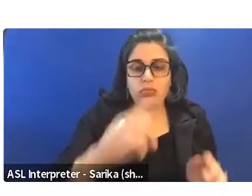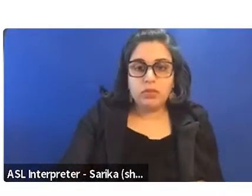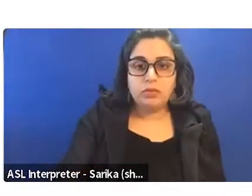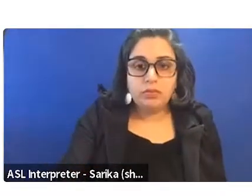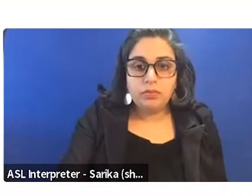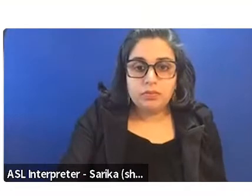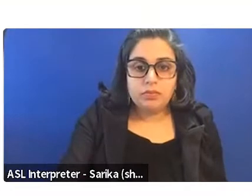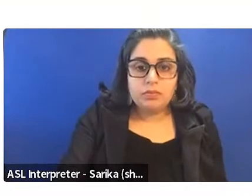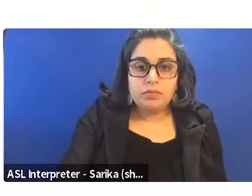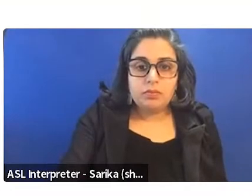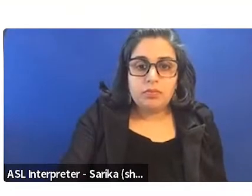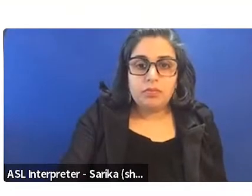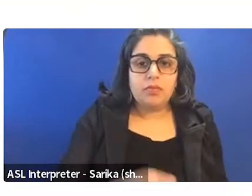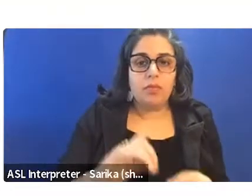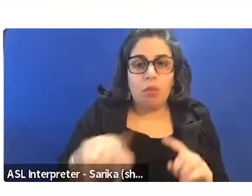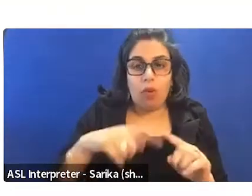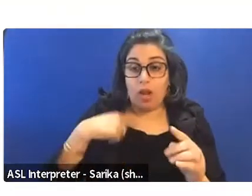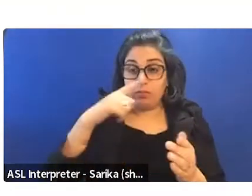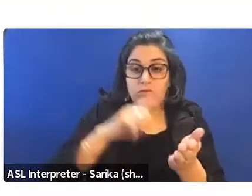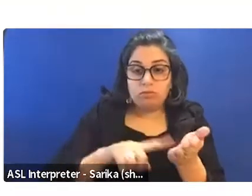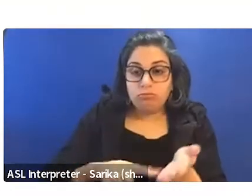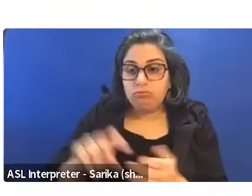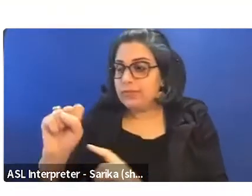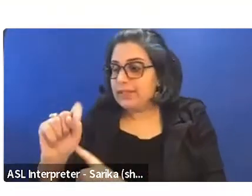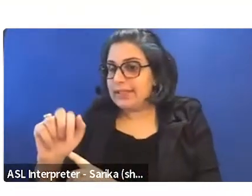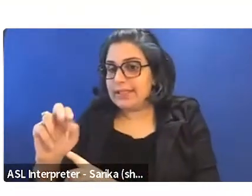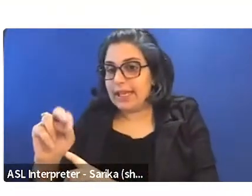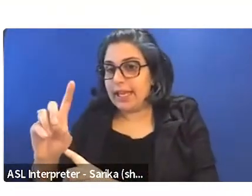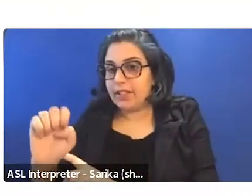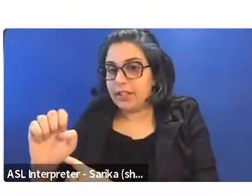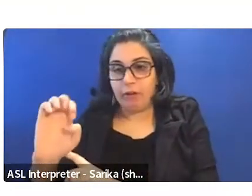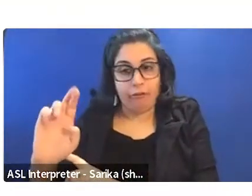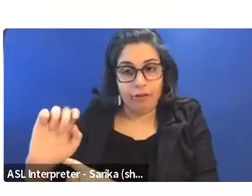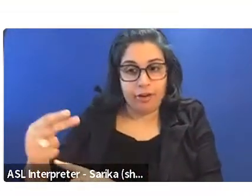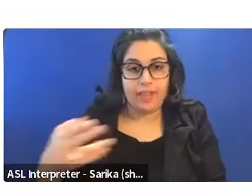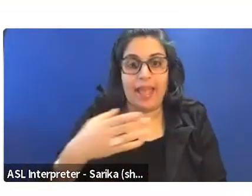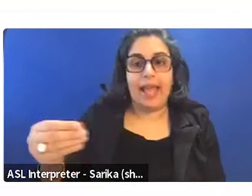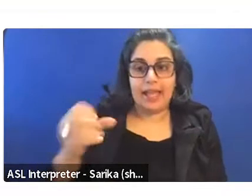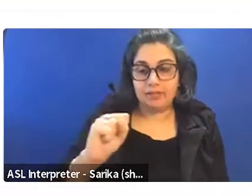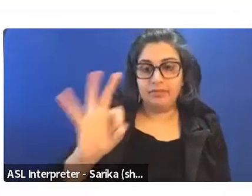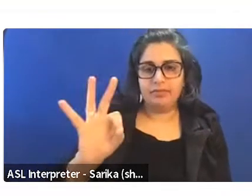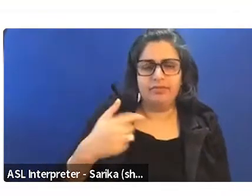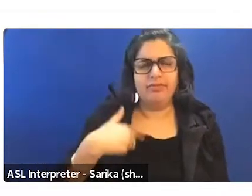and Slow Factory did, I was trying to understand what it would